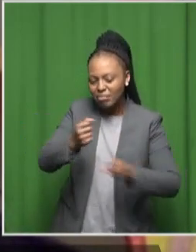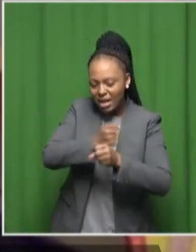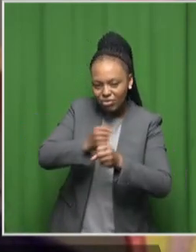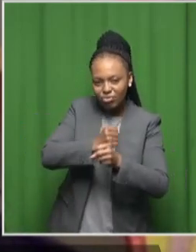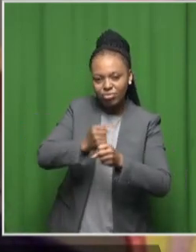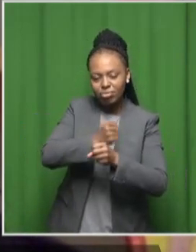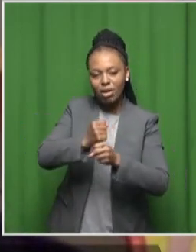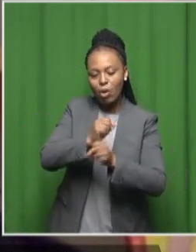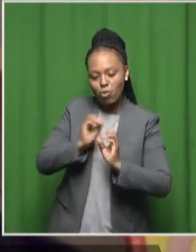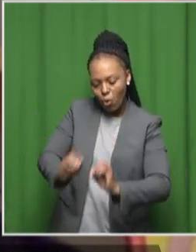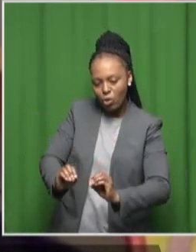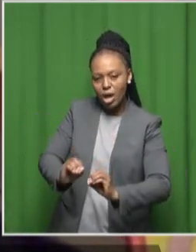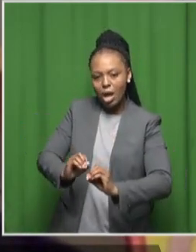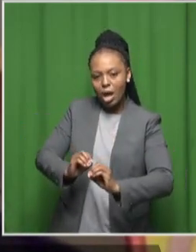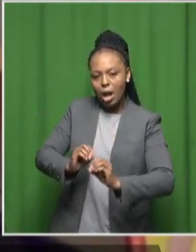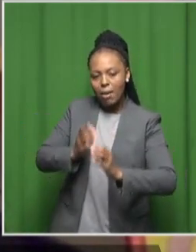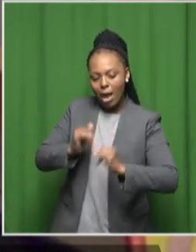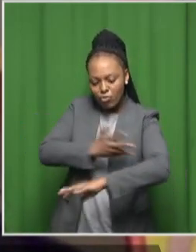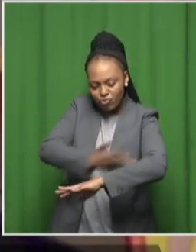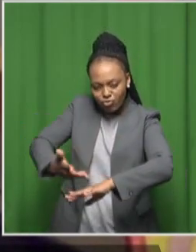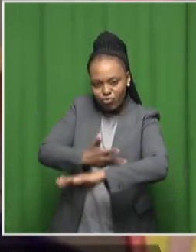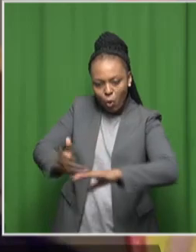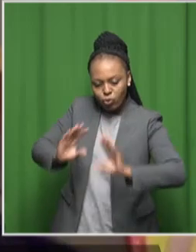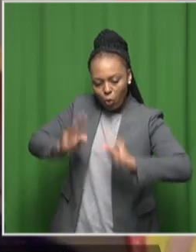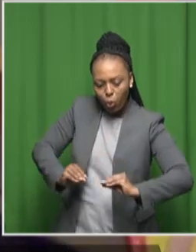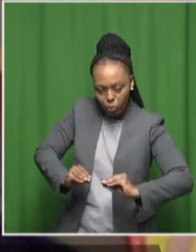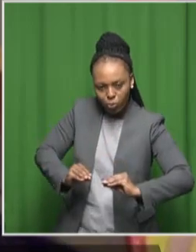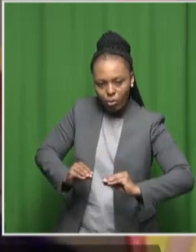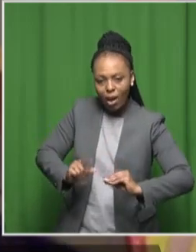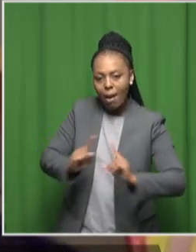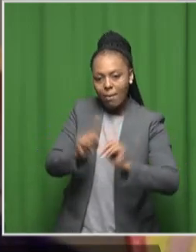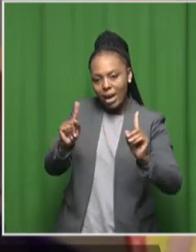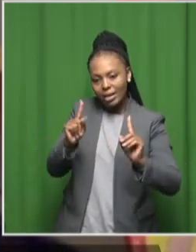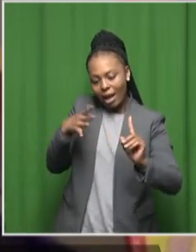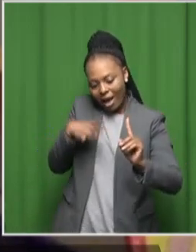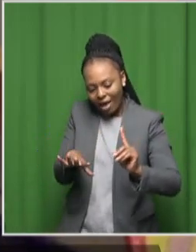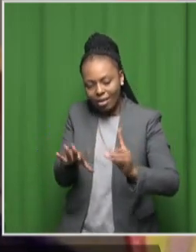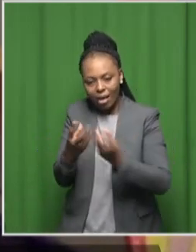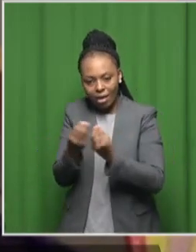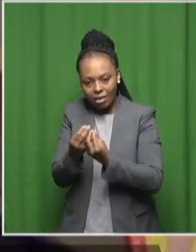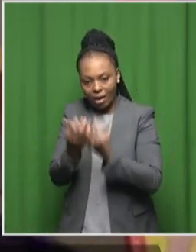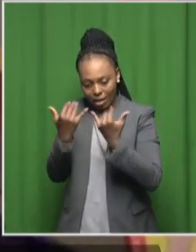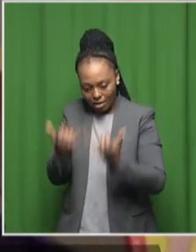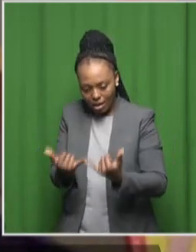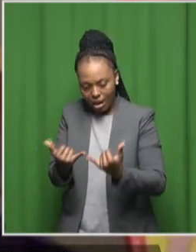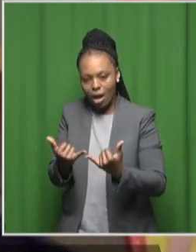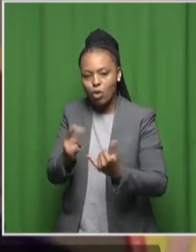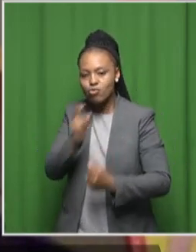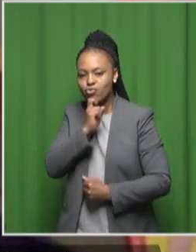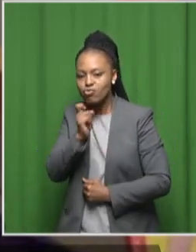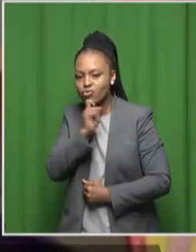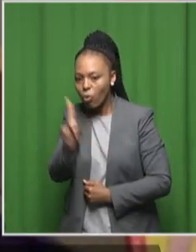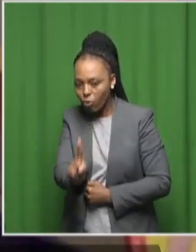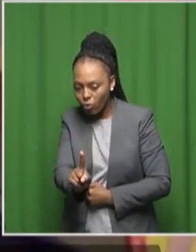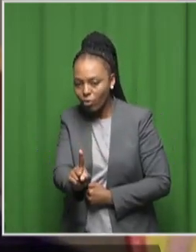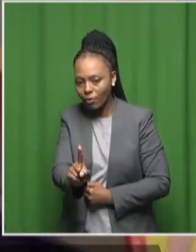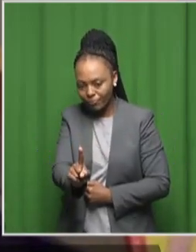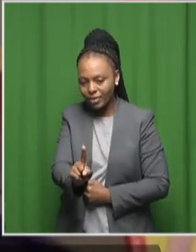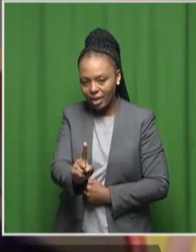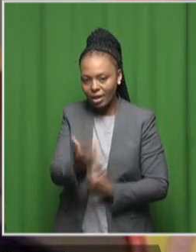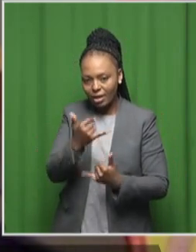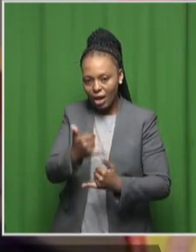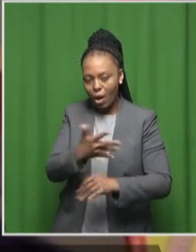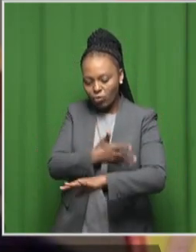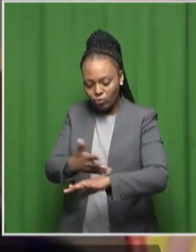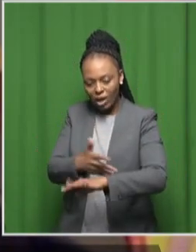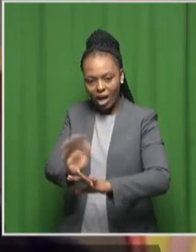bleeding. But often the only alternative that is offered is actually removing the entire